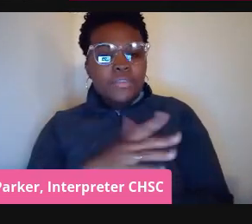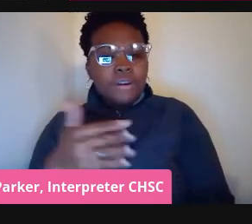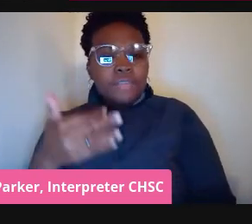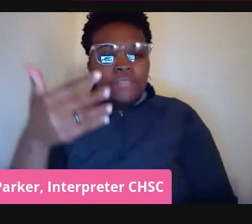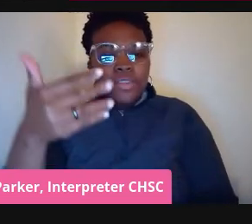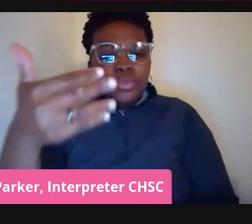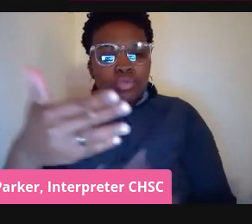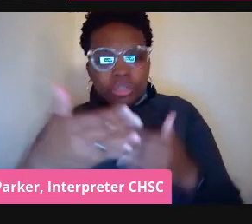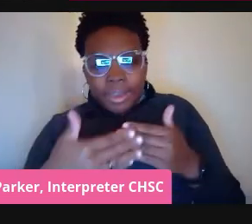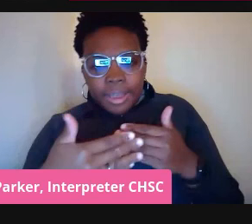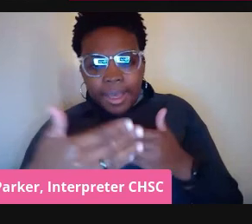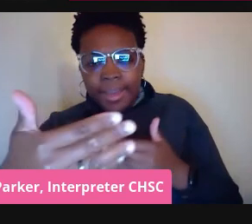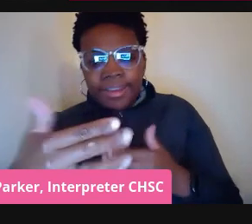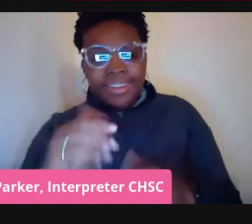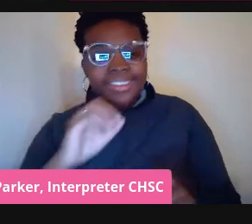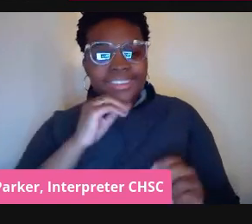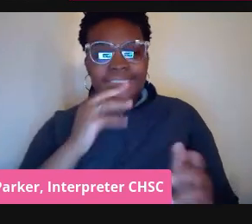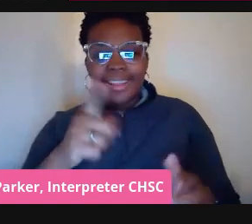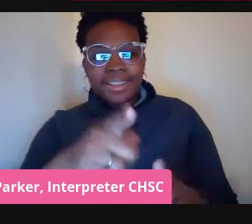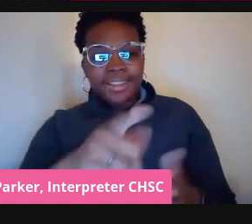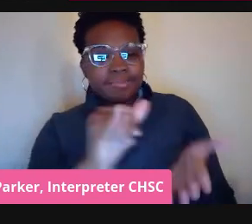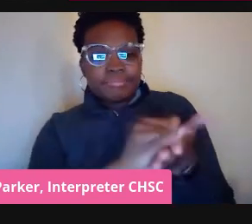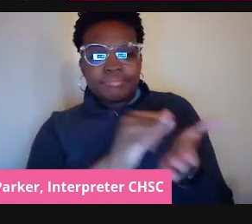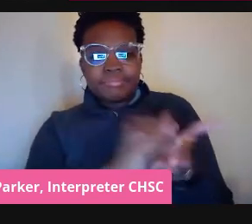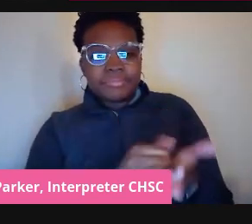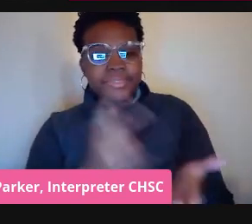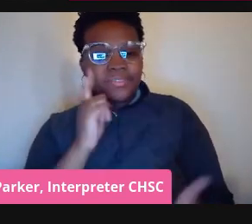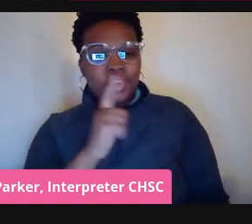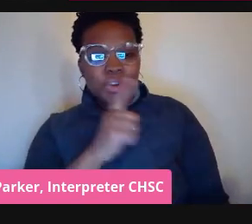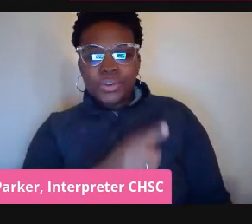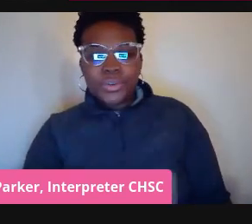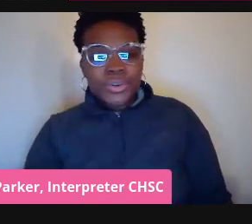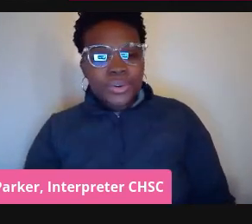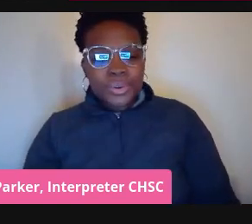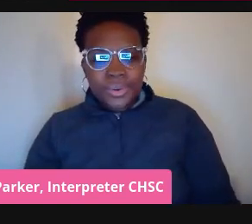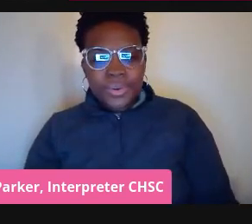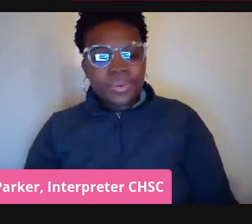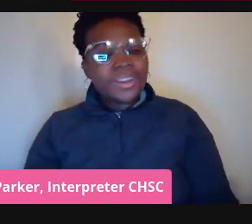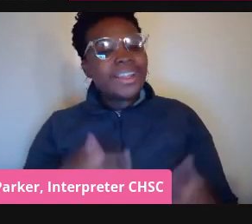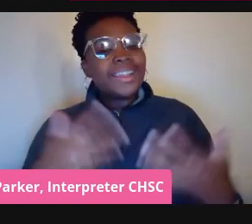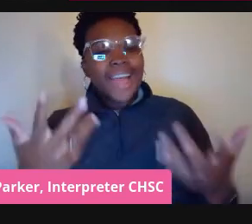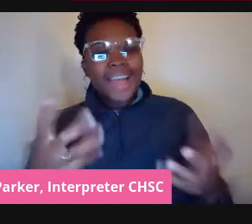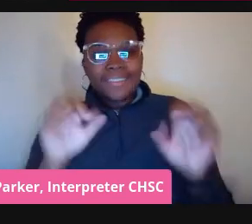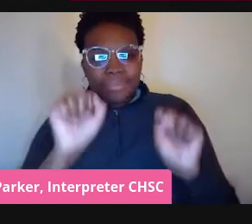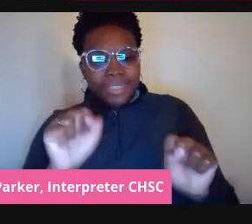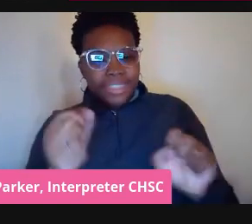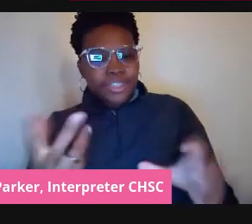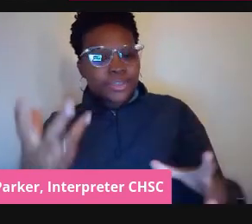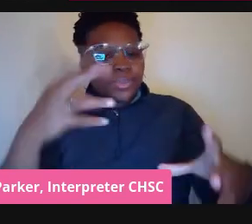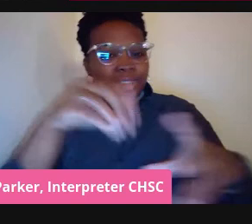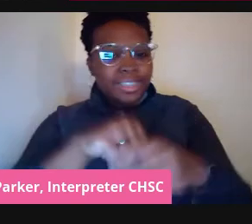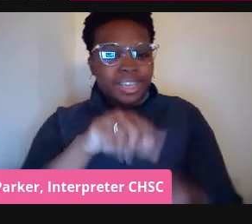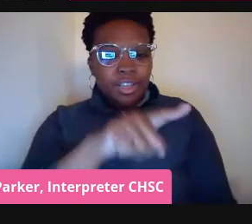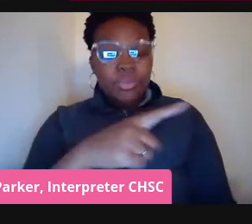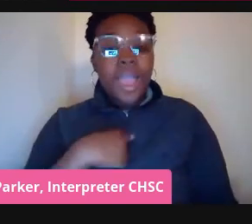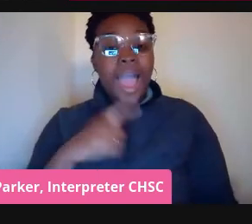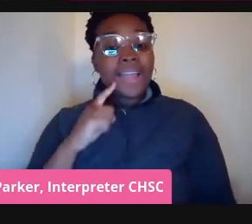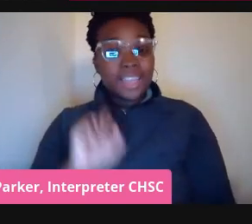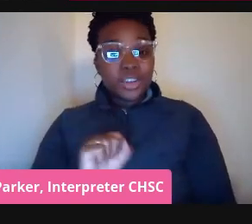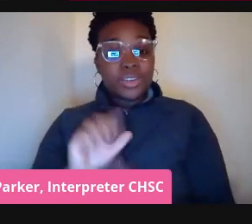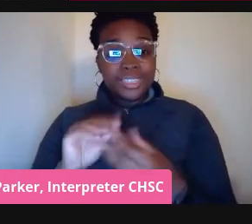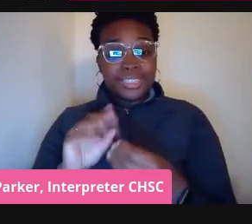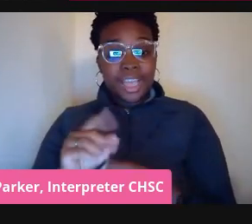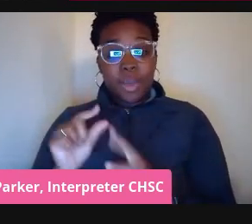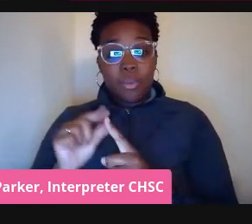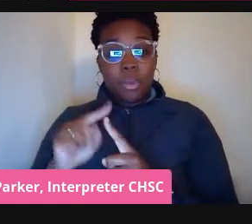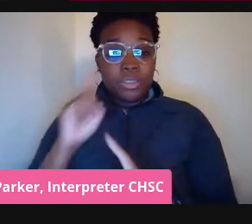there's nothing you can't do. There's so much potential within you. And I literally said those words out loud